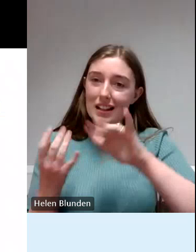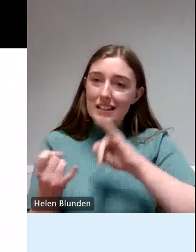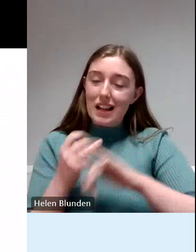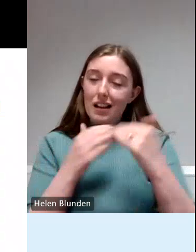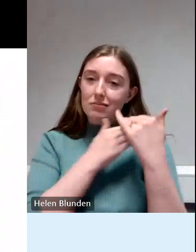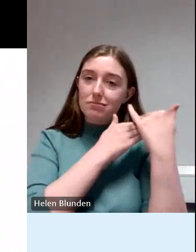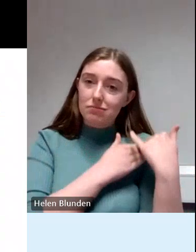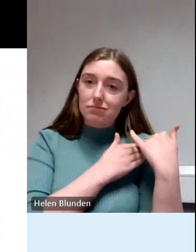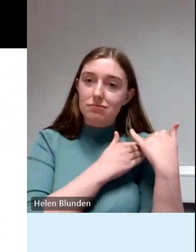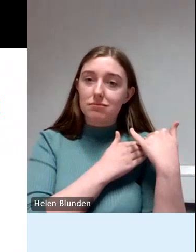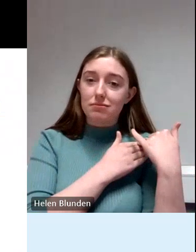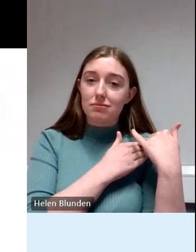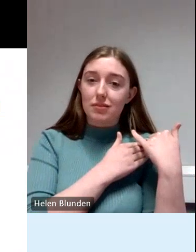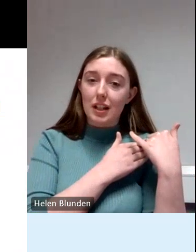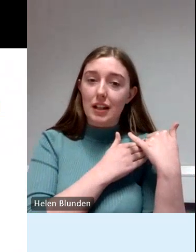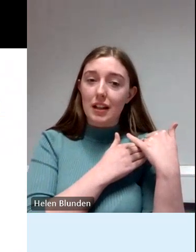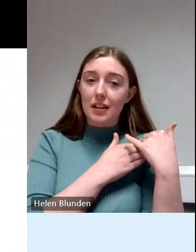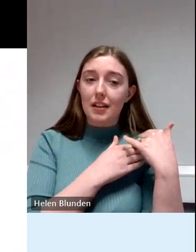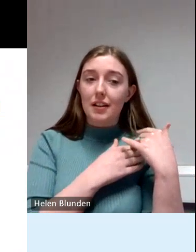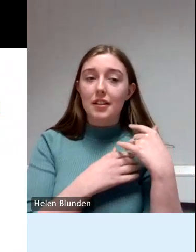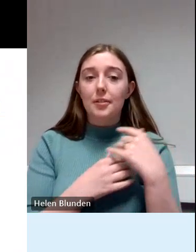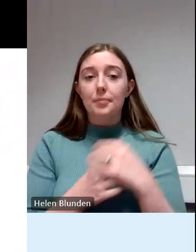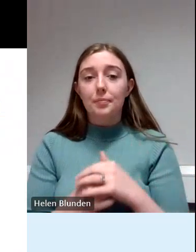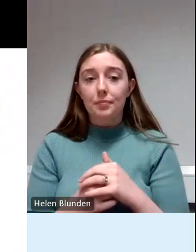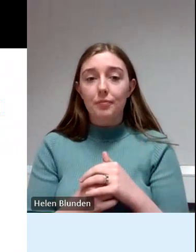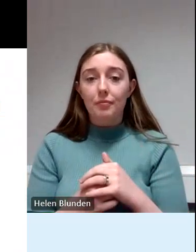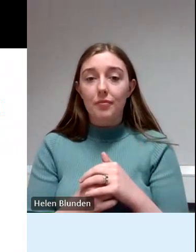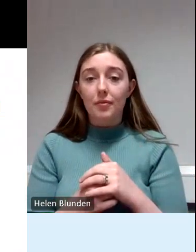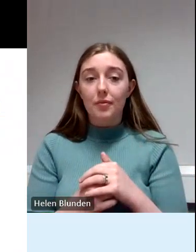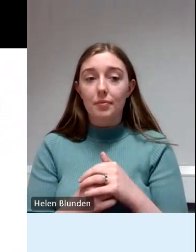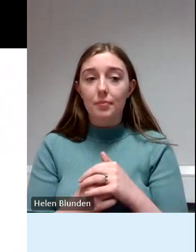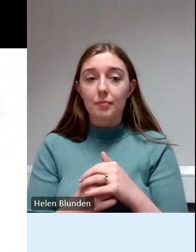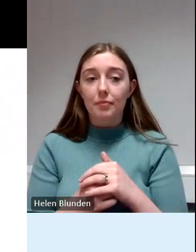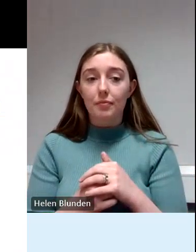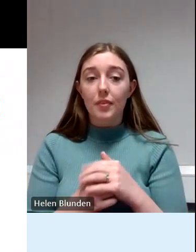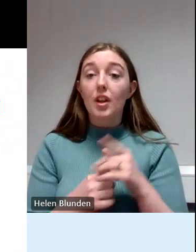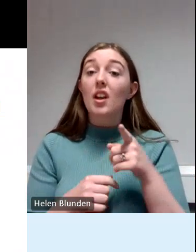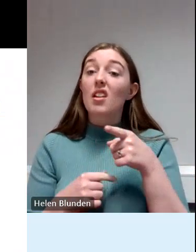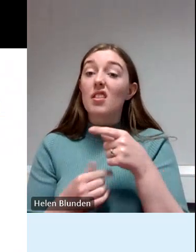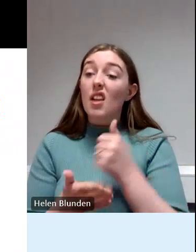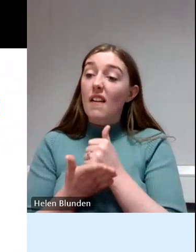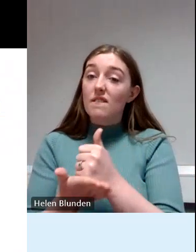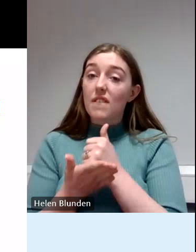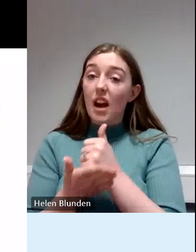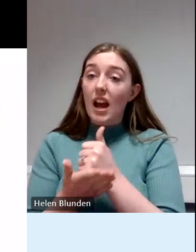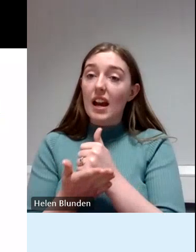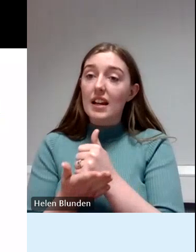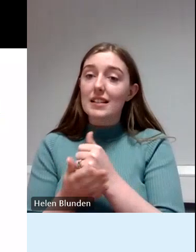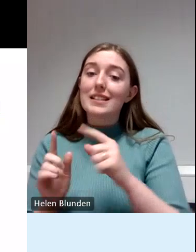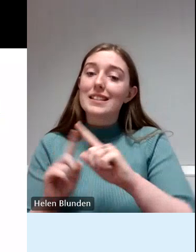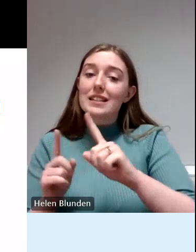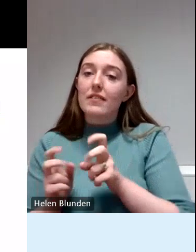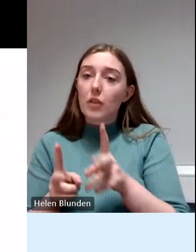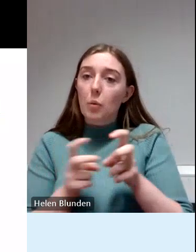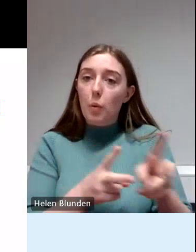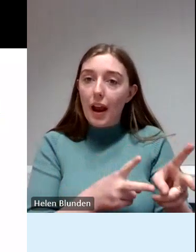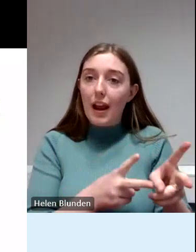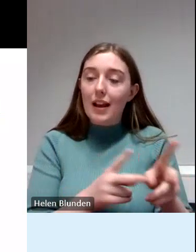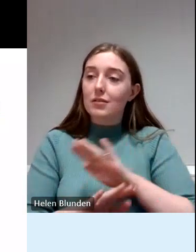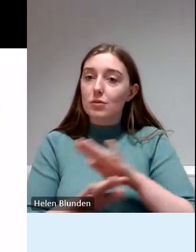there are lots of messages, including My Last 10 Minutes, where we advise of the alternatives to emergency